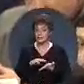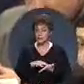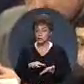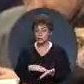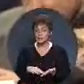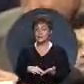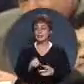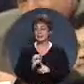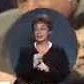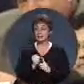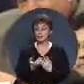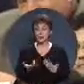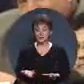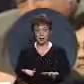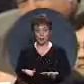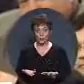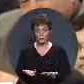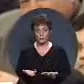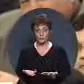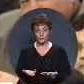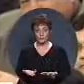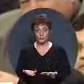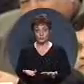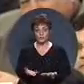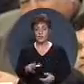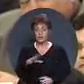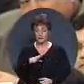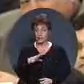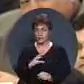there will be a lot of opportunities to study the situation.